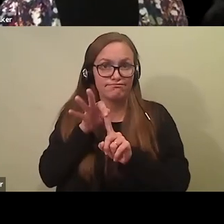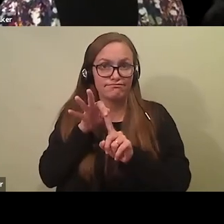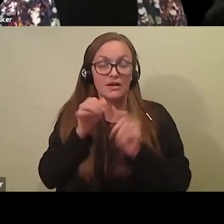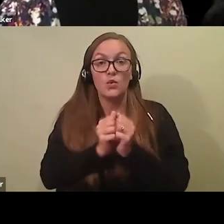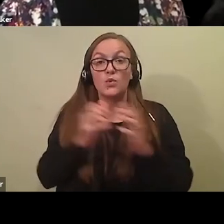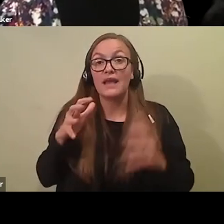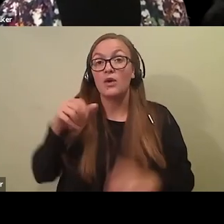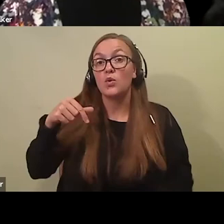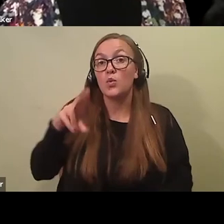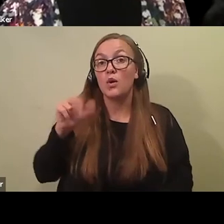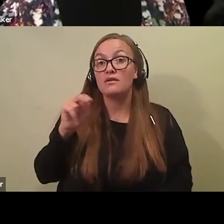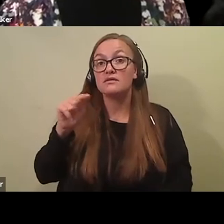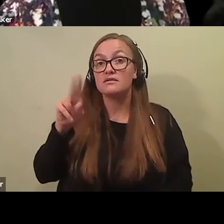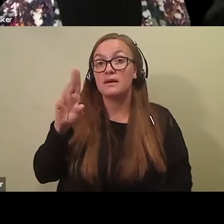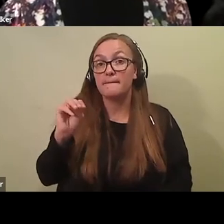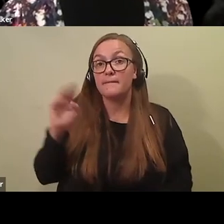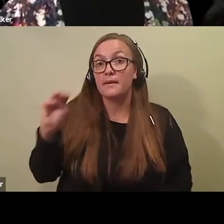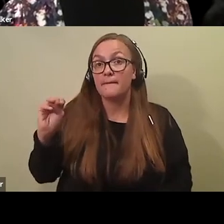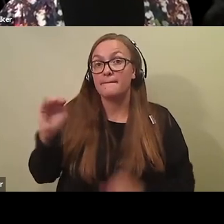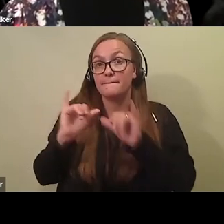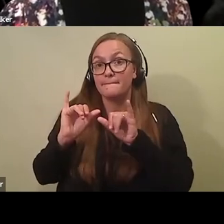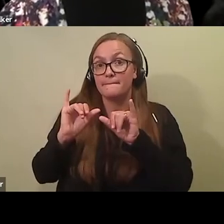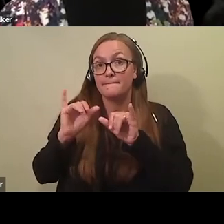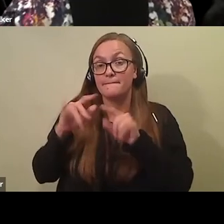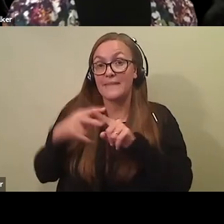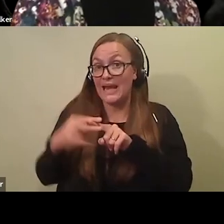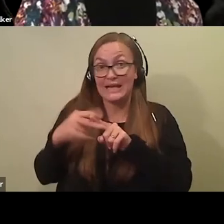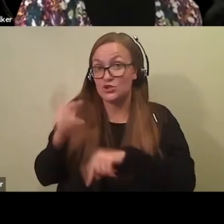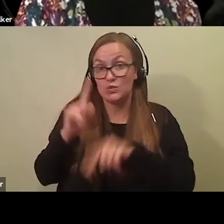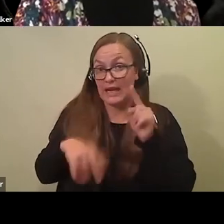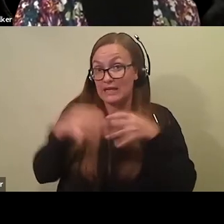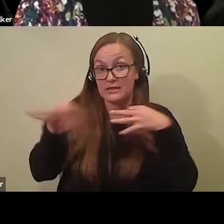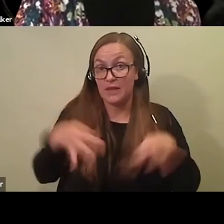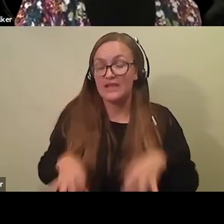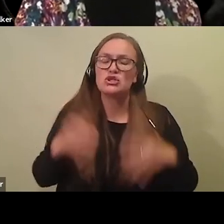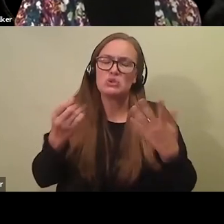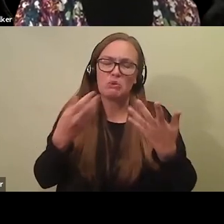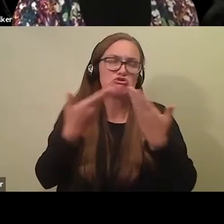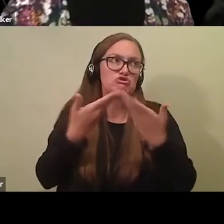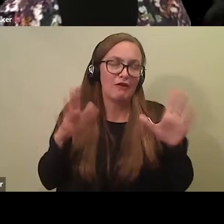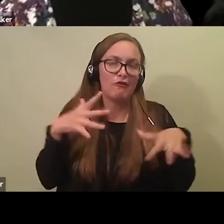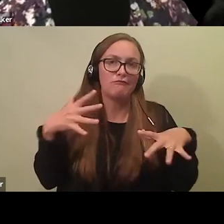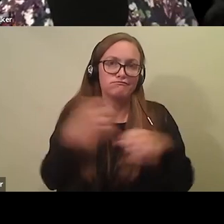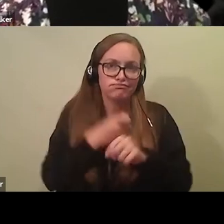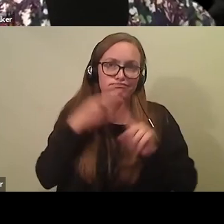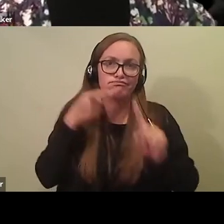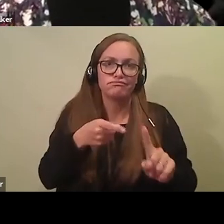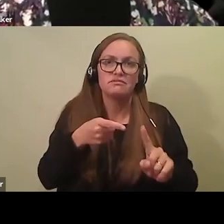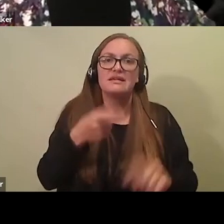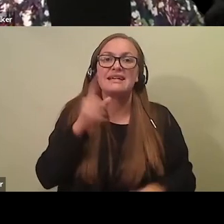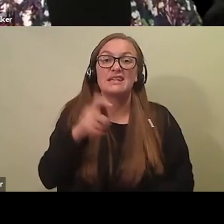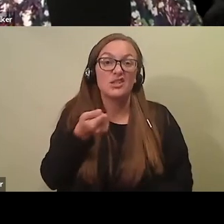mechanics, you could not explain it. So in general, the way it works is it needs very few